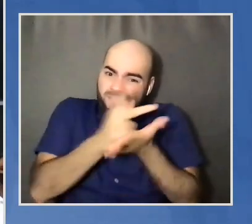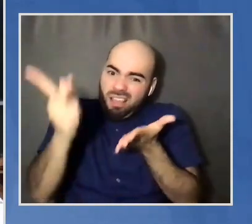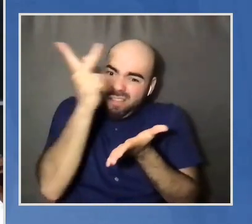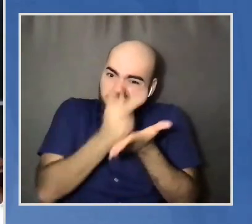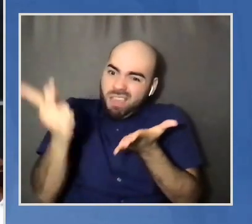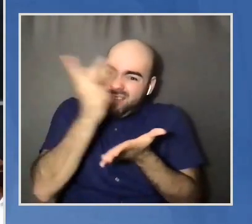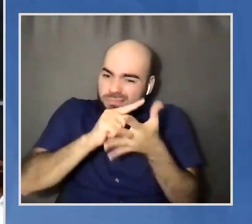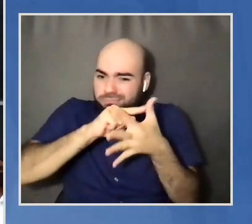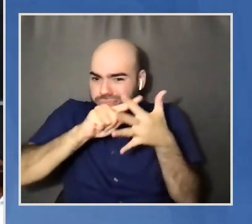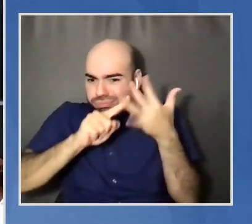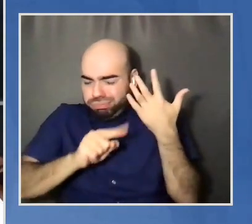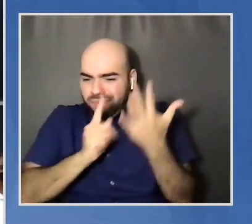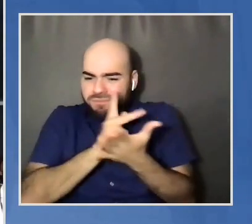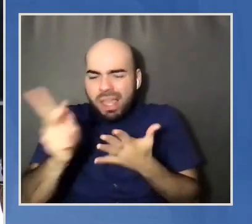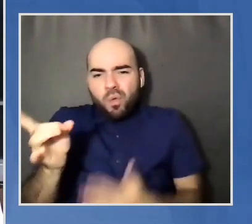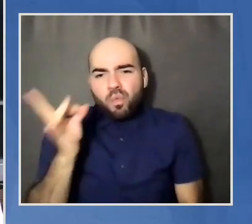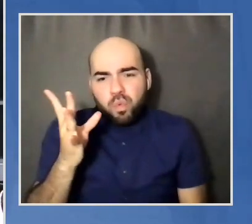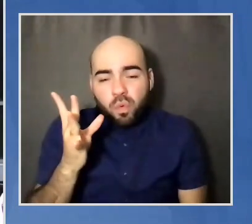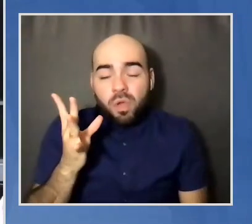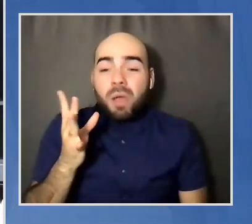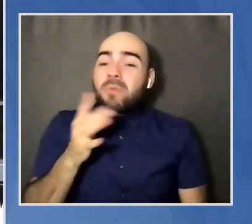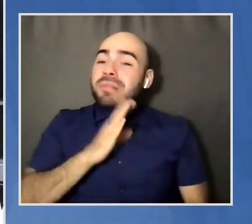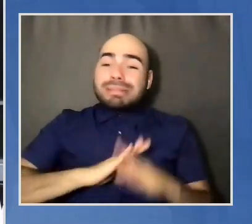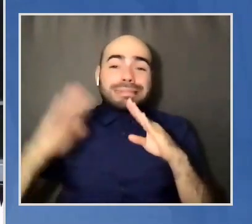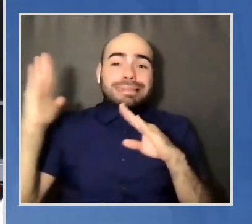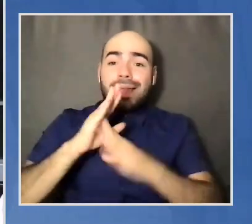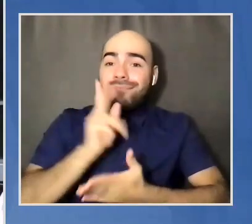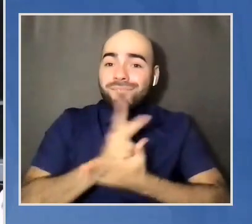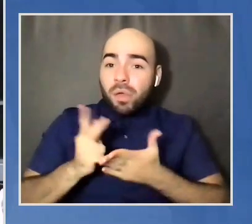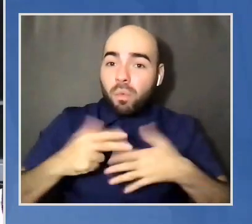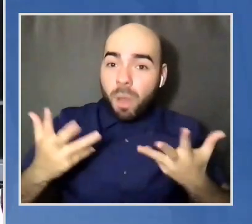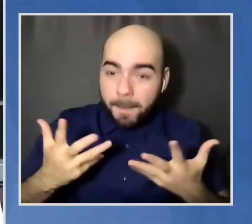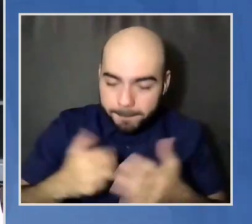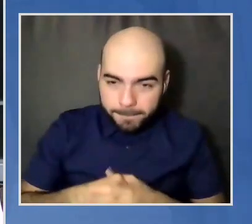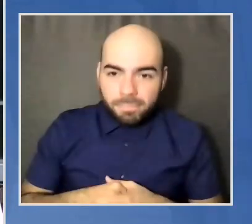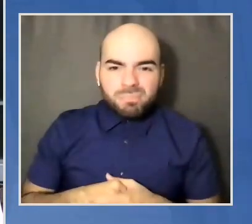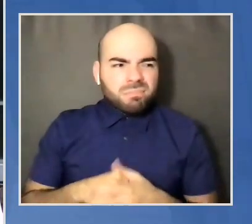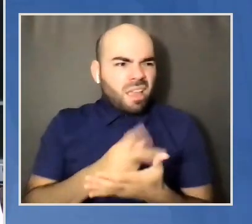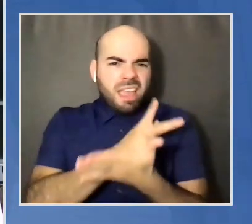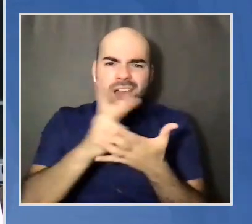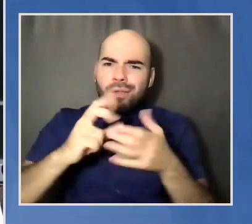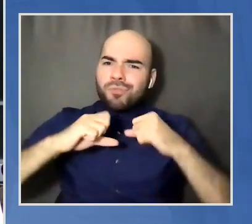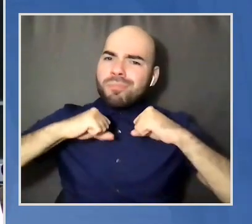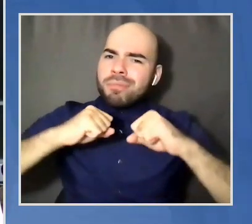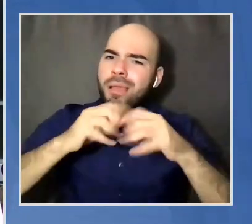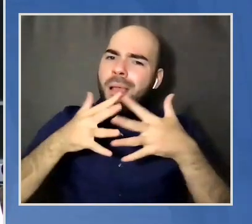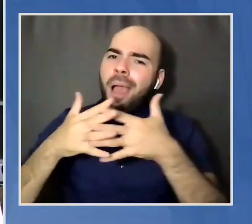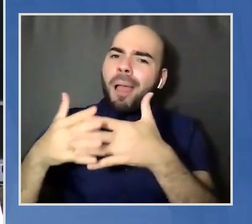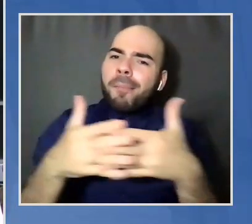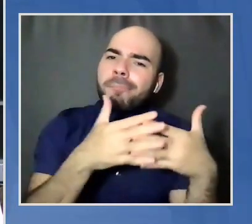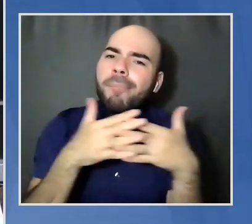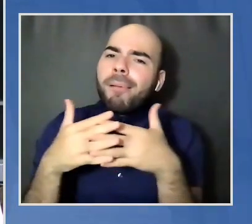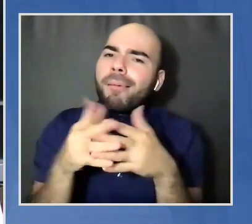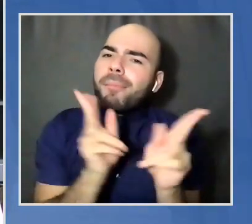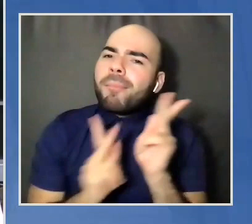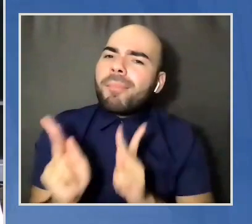but he's really failed at his most important job. He's failed to protect the American